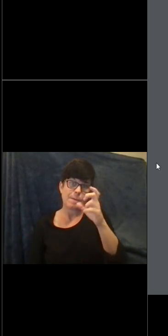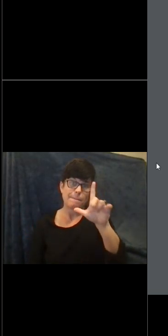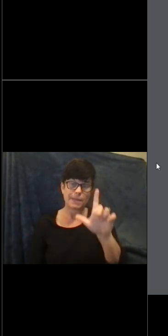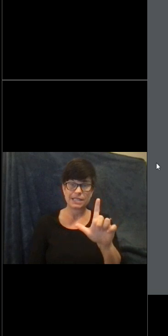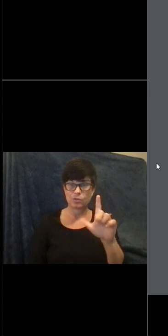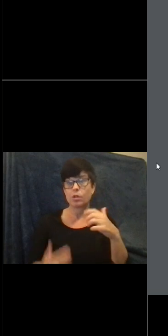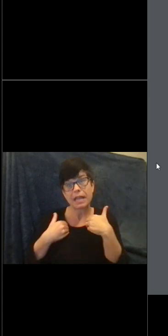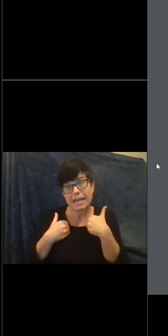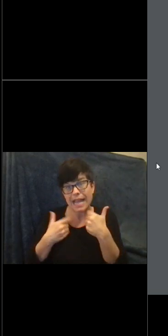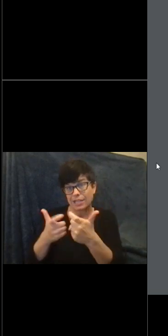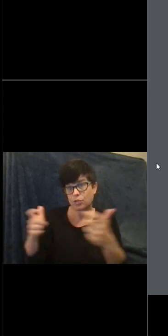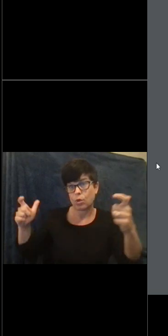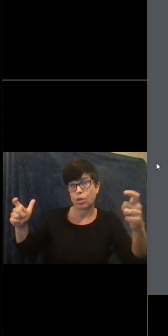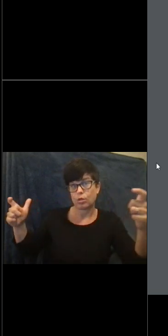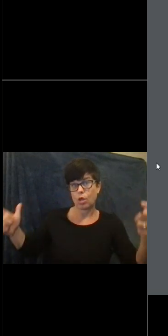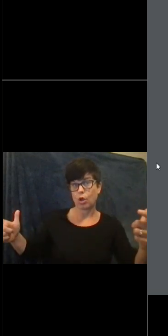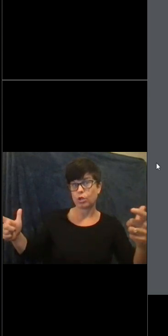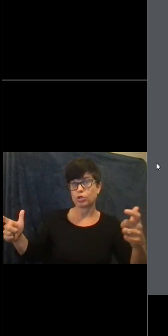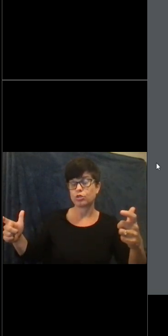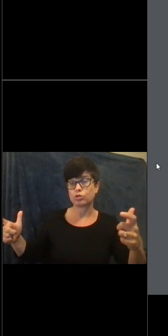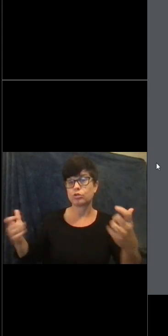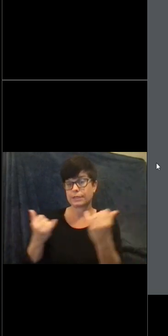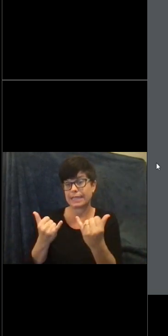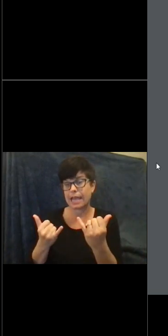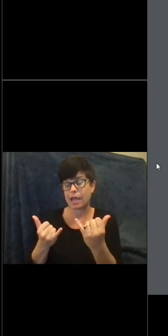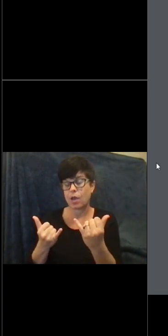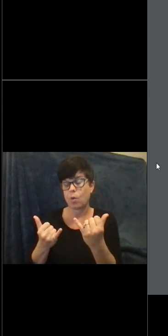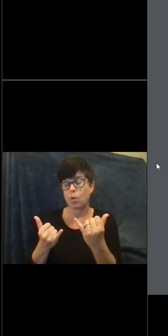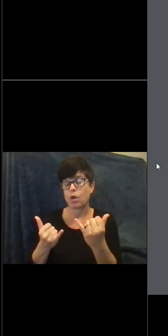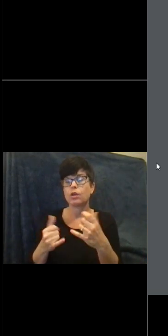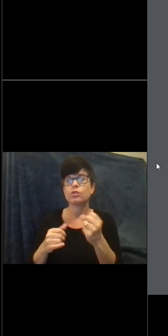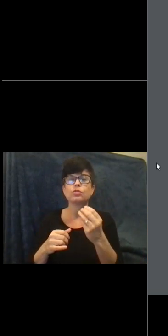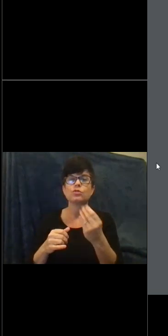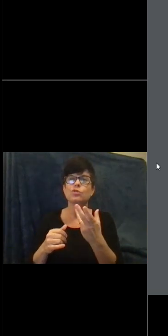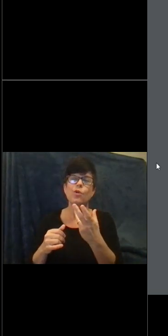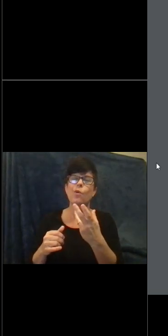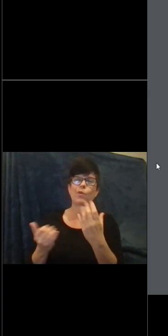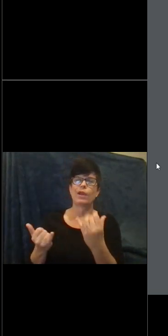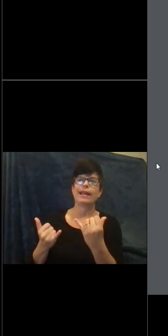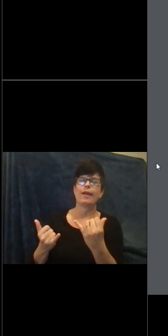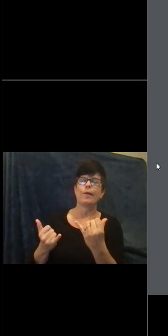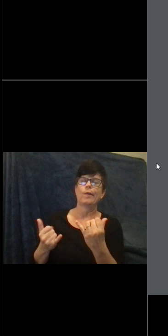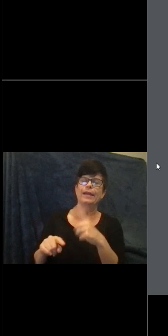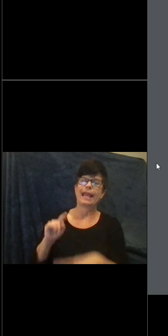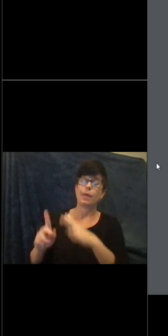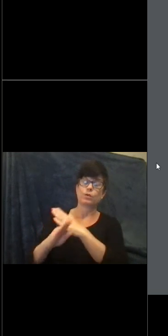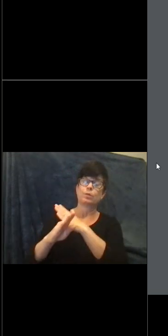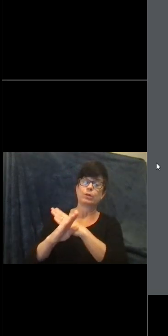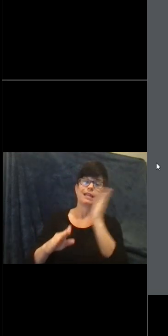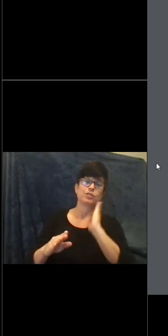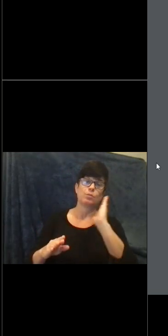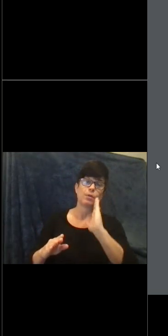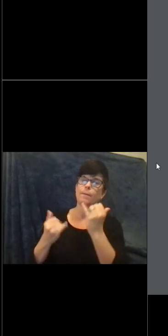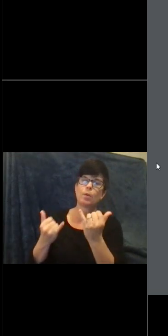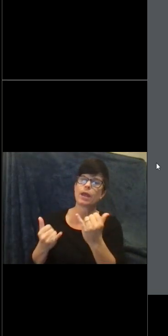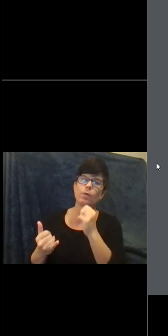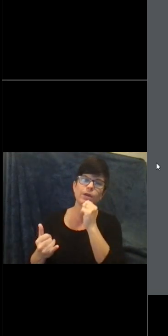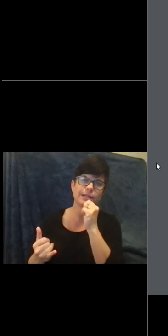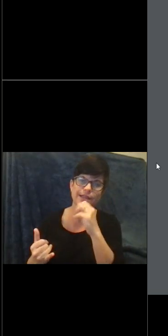larger footprint at this point. And so that clause really is not before you. That was one of the protections in the agreement, but that isn't the issue that we have